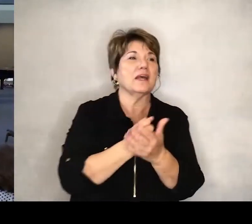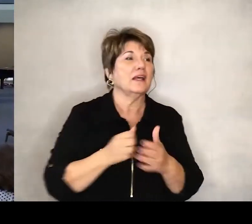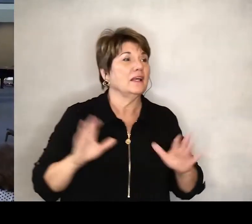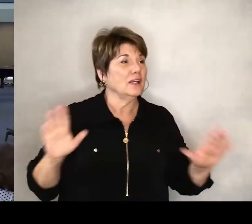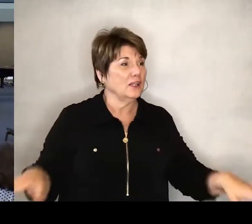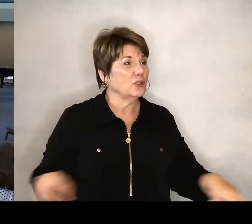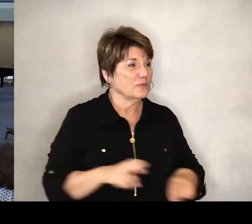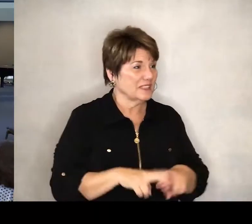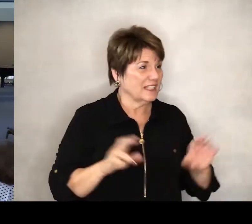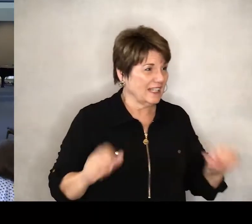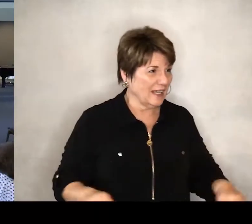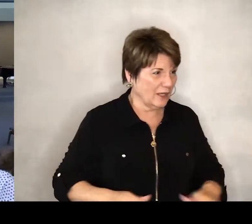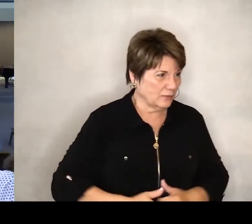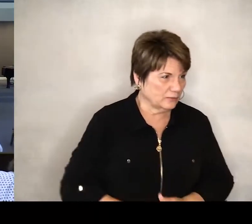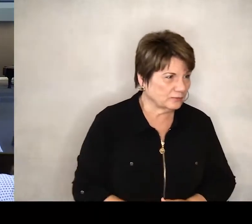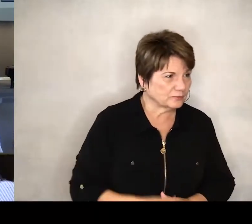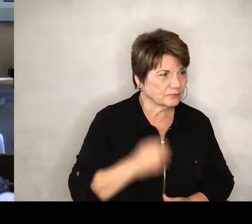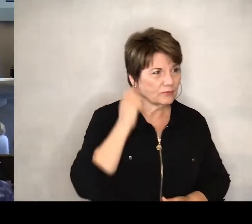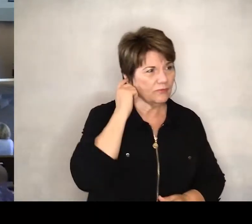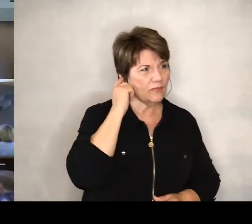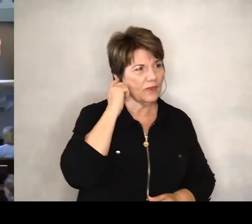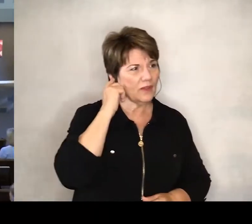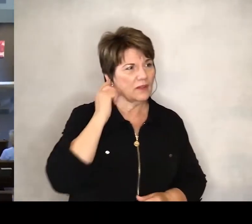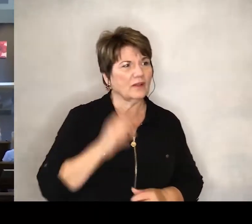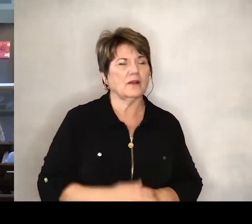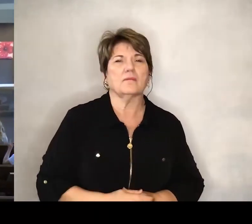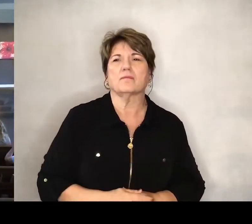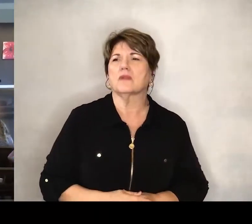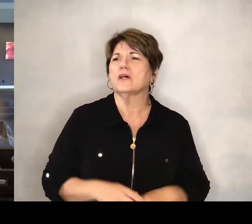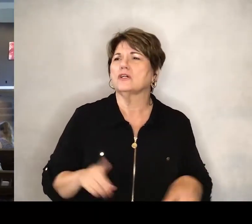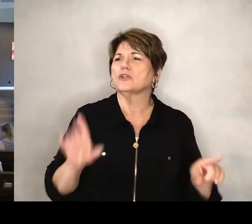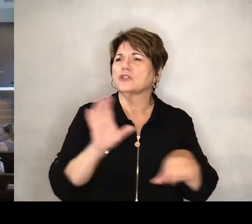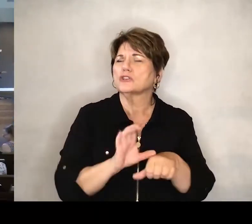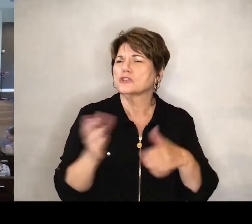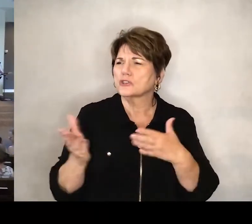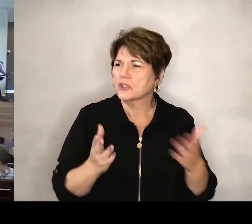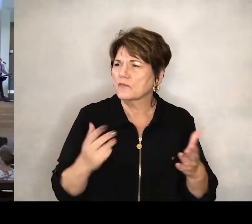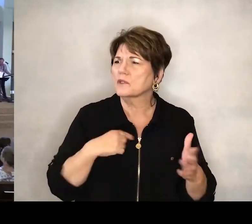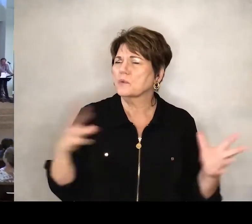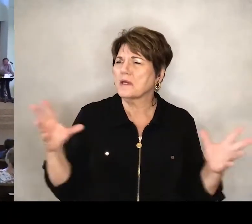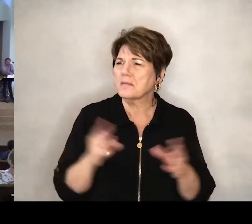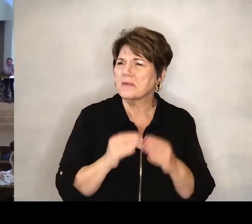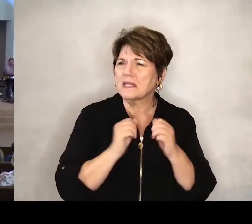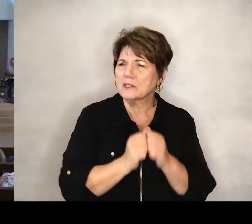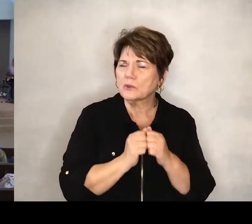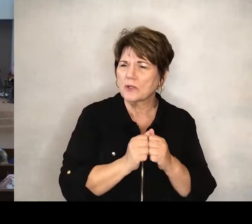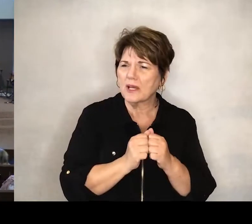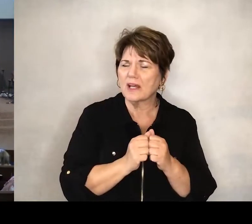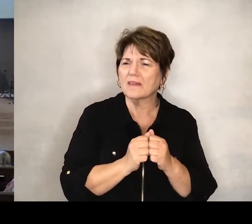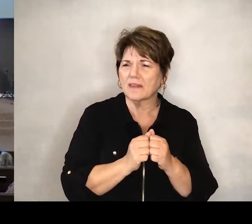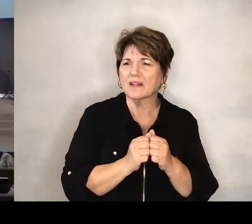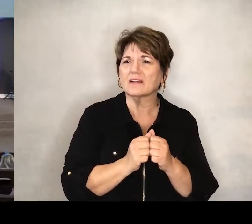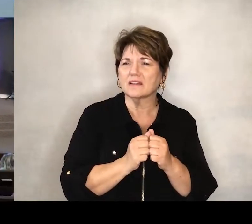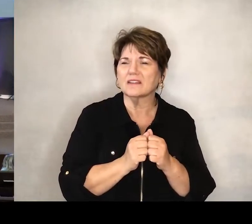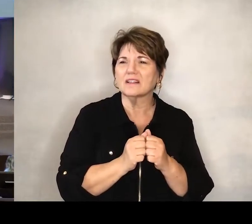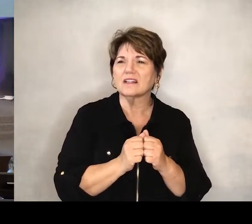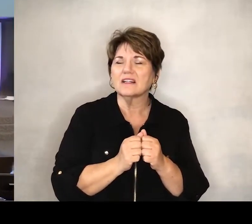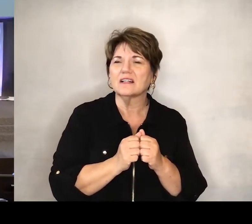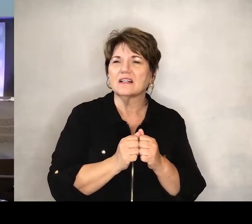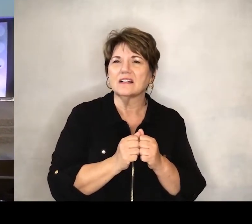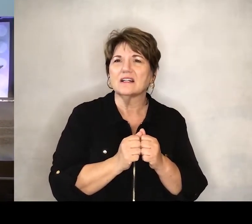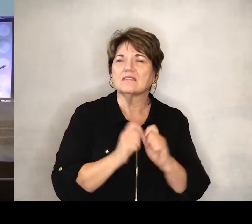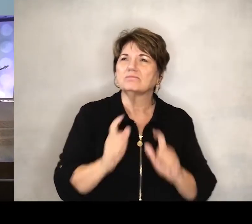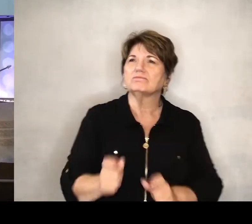So much. You can be seated. So the time in our service where we come together to present